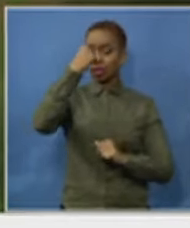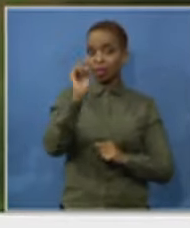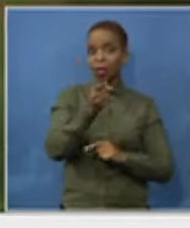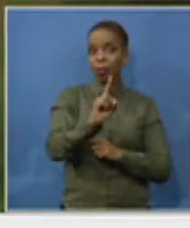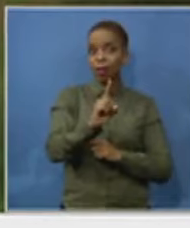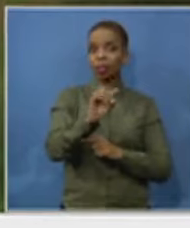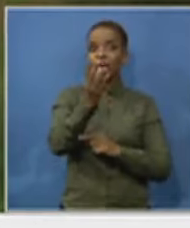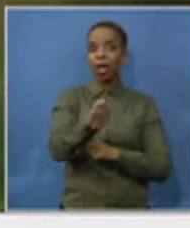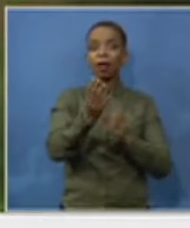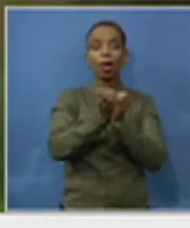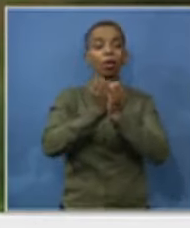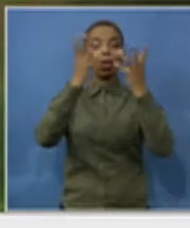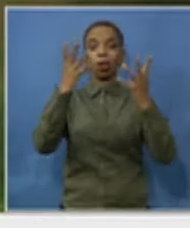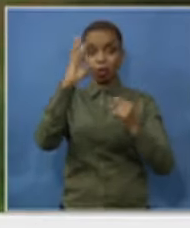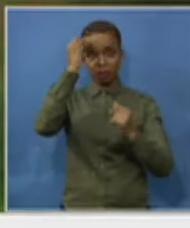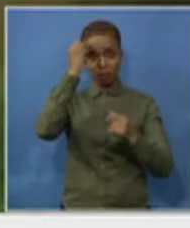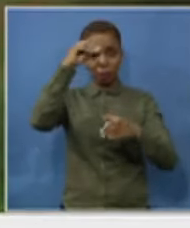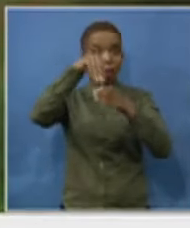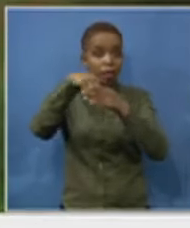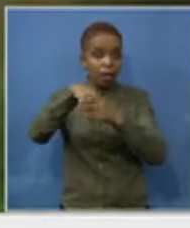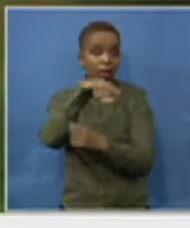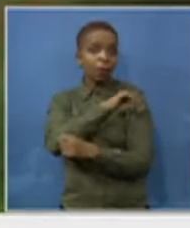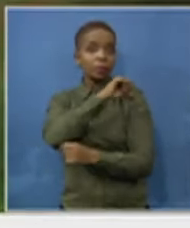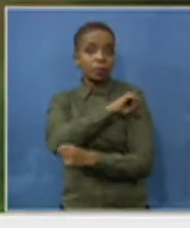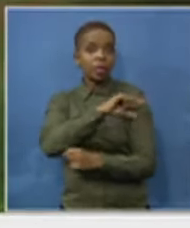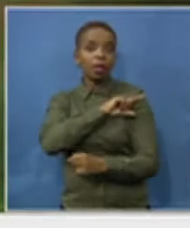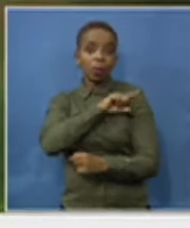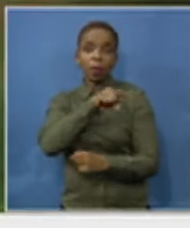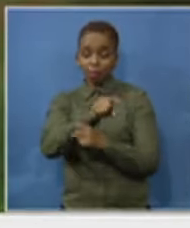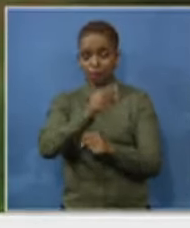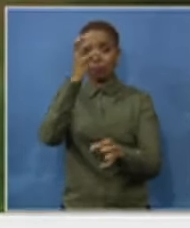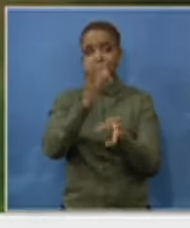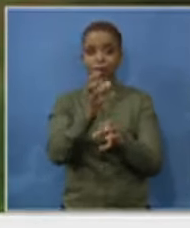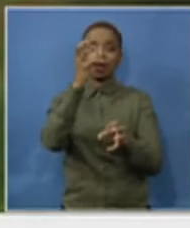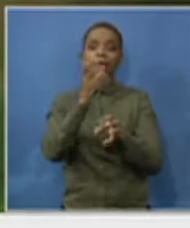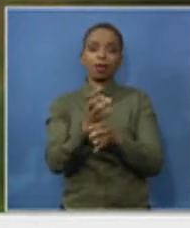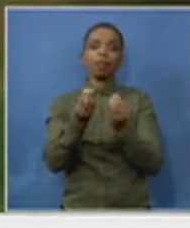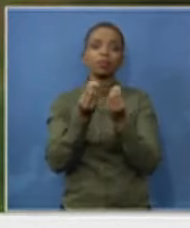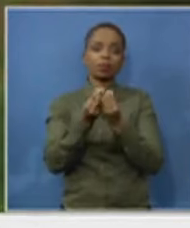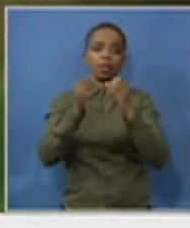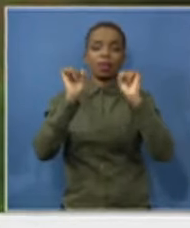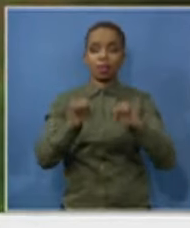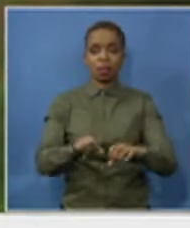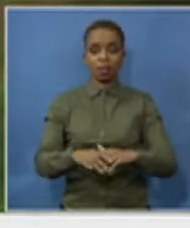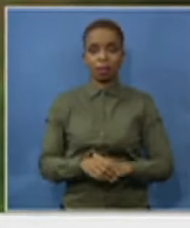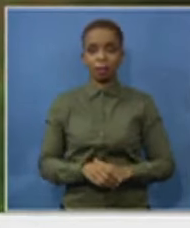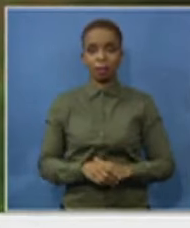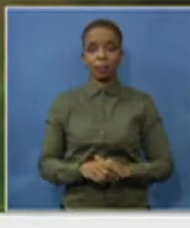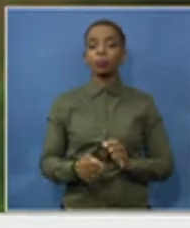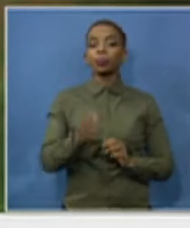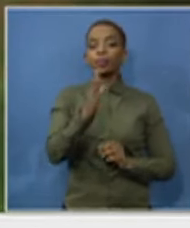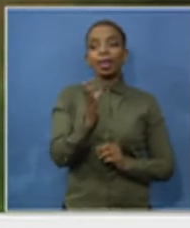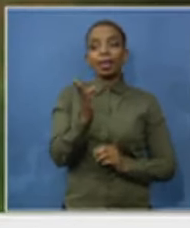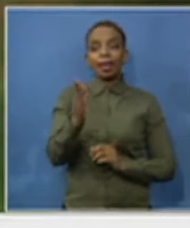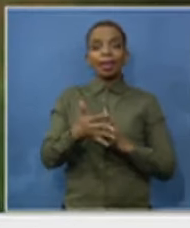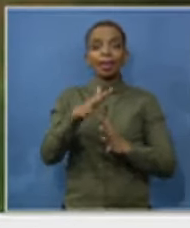interest about him being in hospital, and to be honest, that's probably was the toughest thing of the lot. As a unit, he was